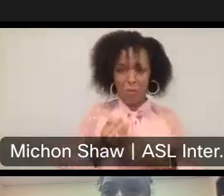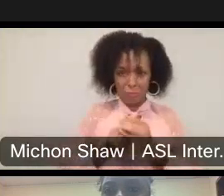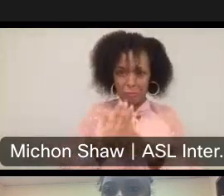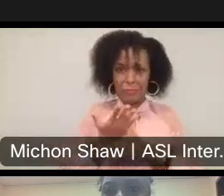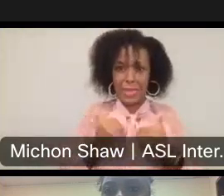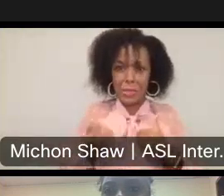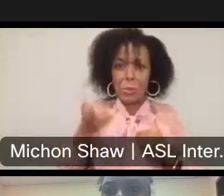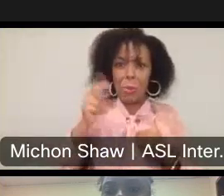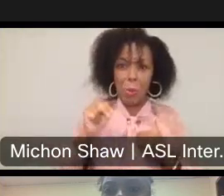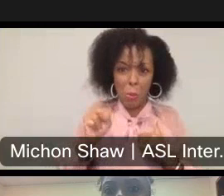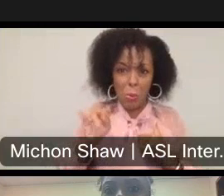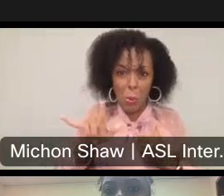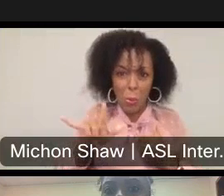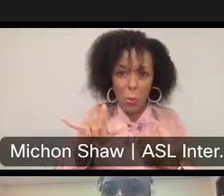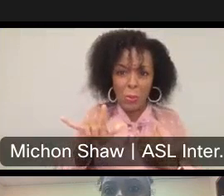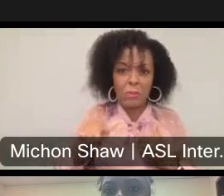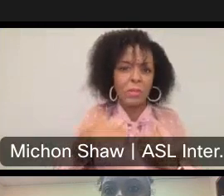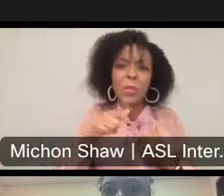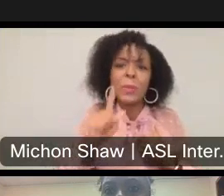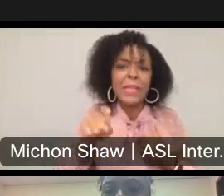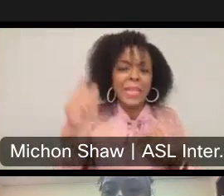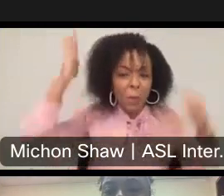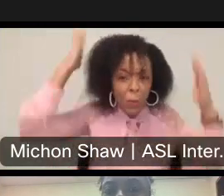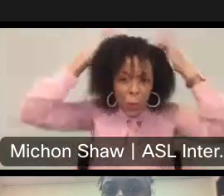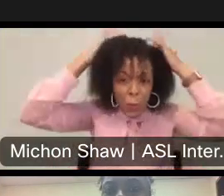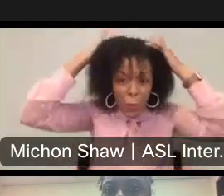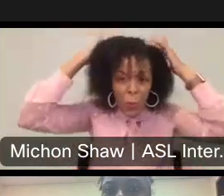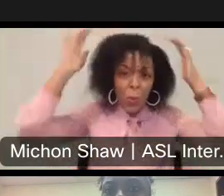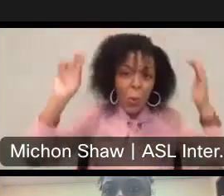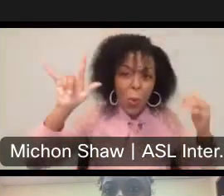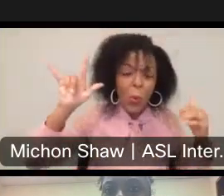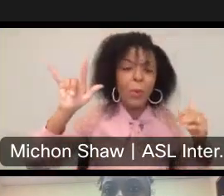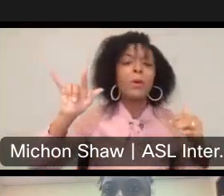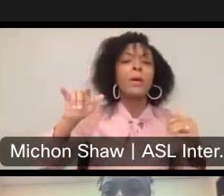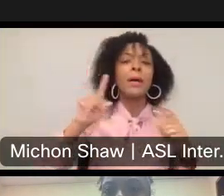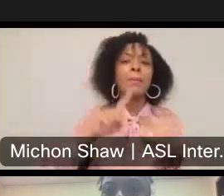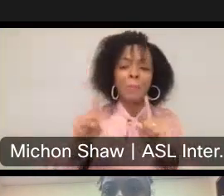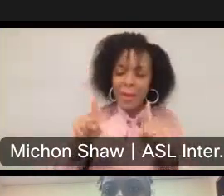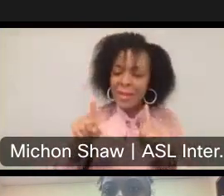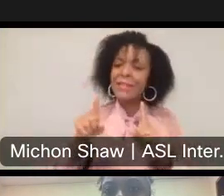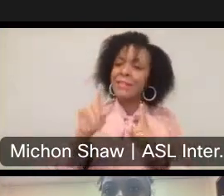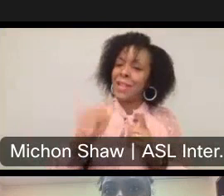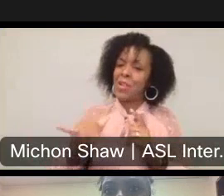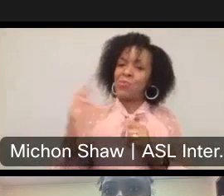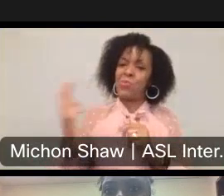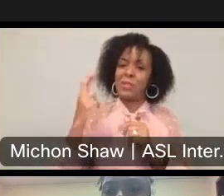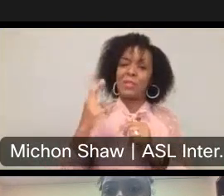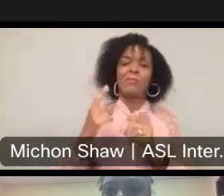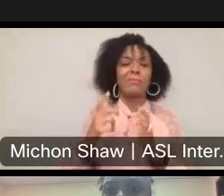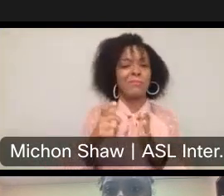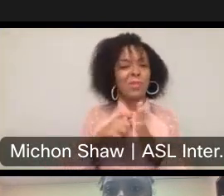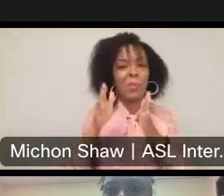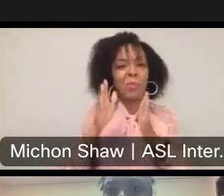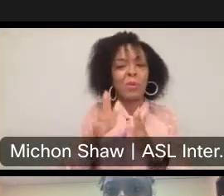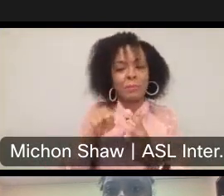everything. That's why they need a professional to help them to make the decision as to what they need to do. Some people need oil.